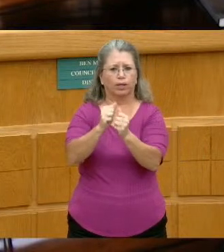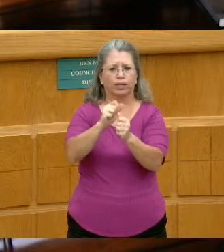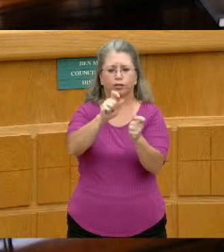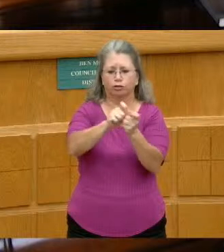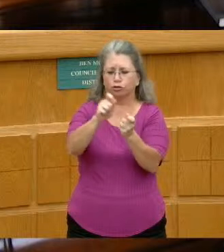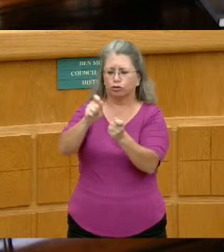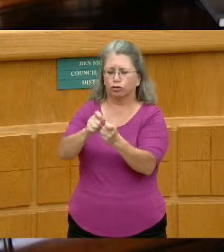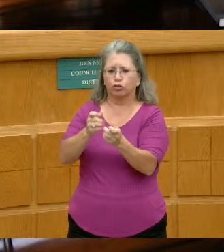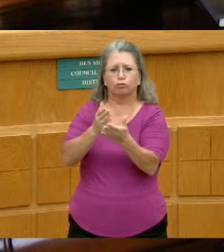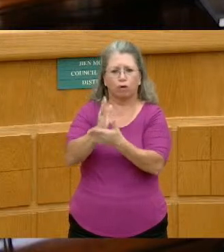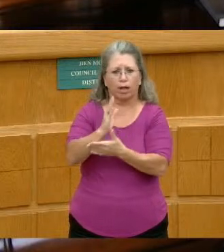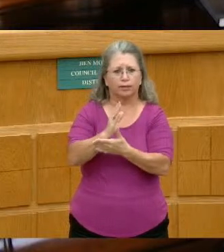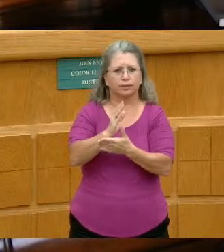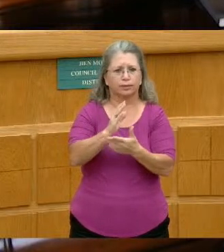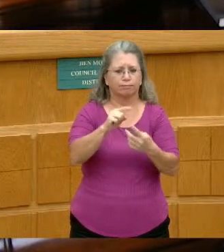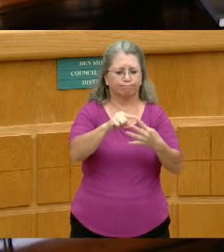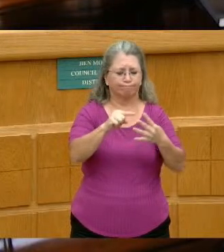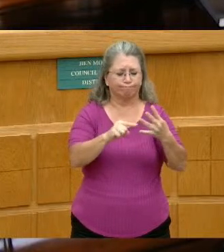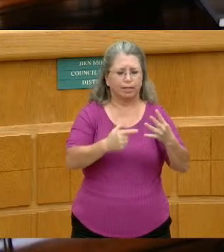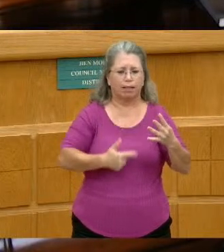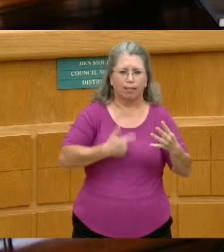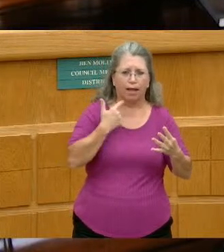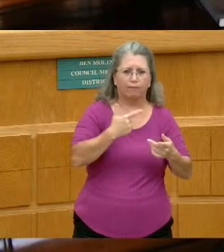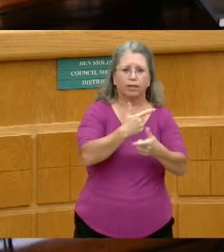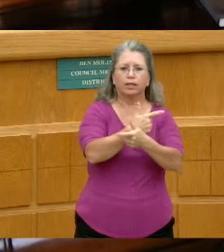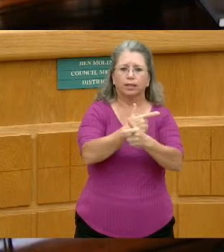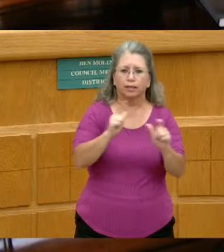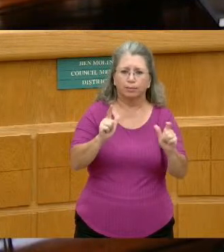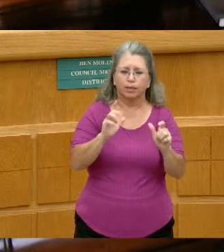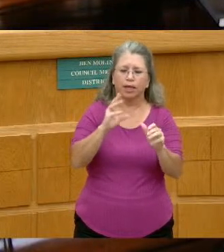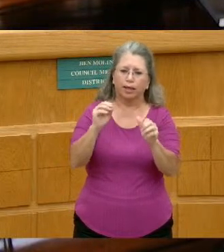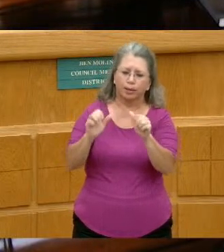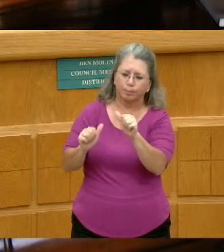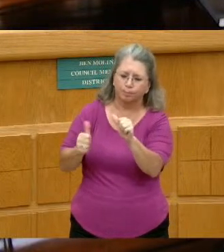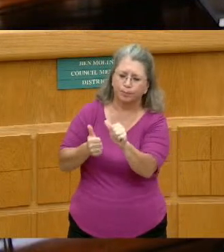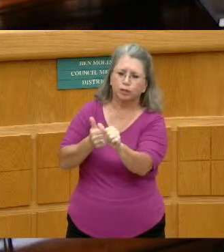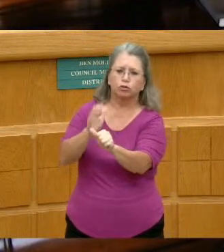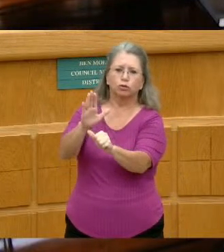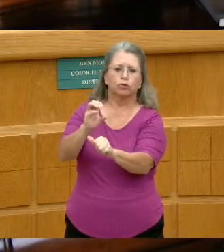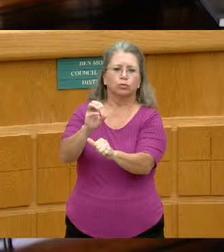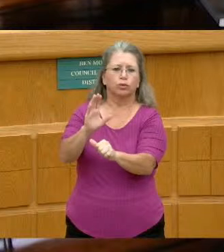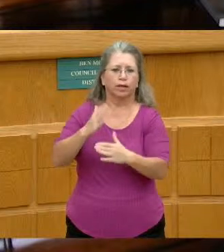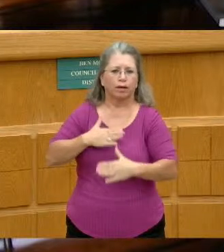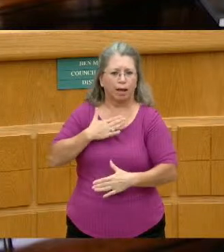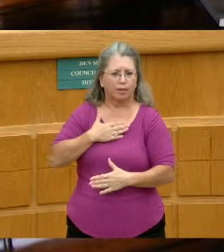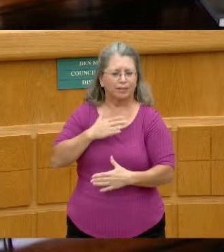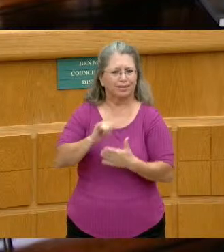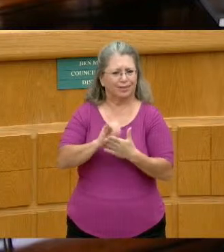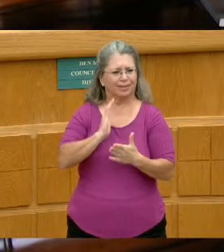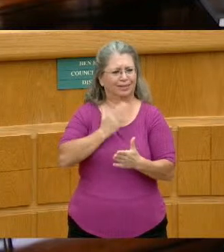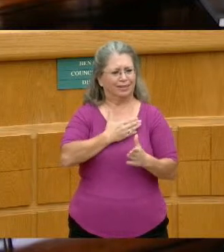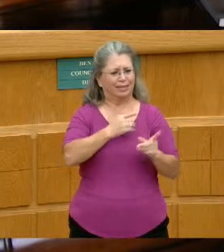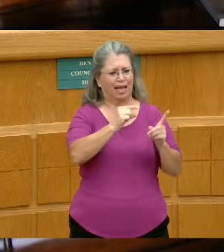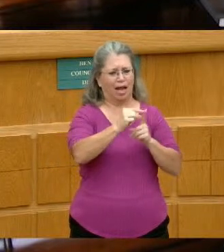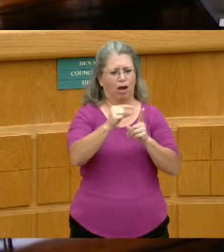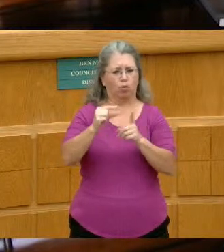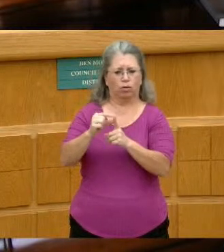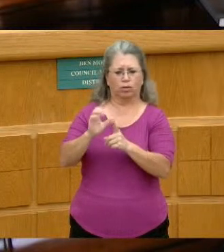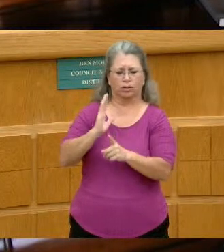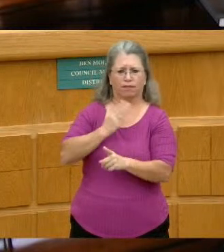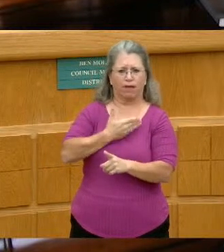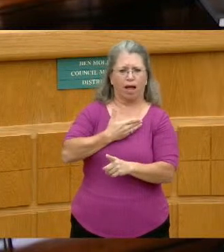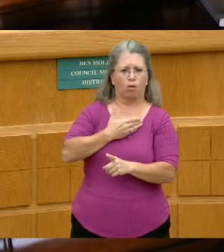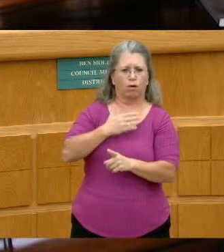are life, liberty, and the pursuit of happiness. These are our words. These are our words of our great nation and our